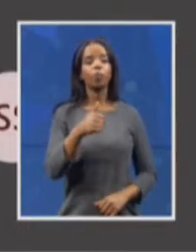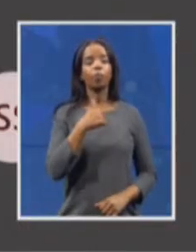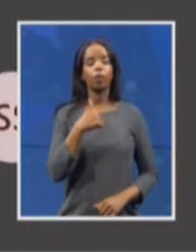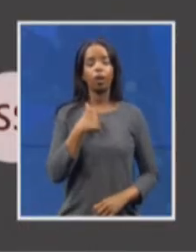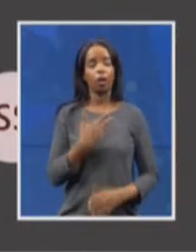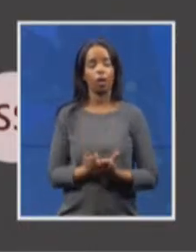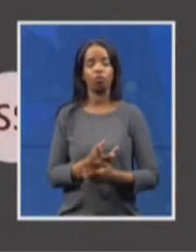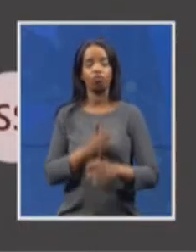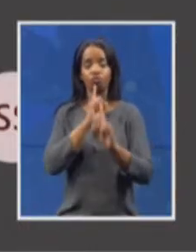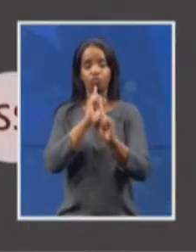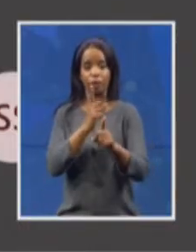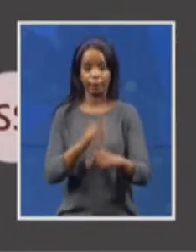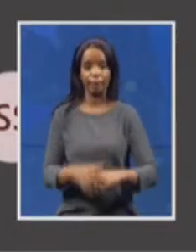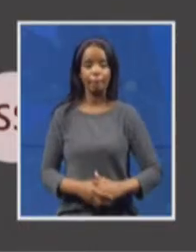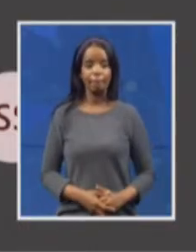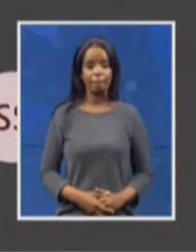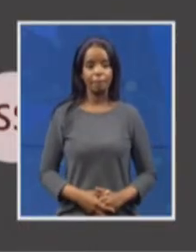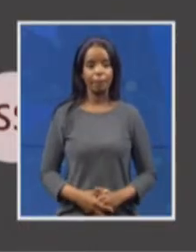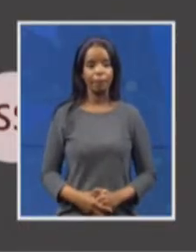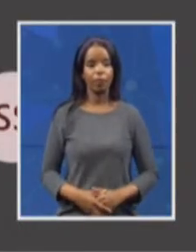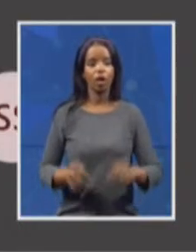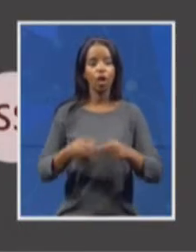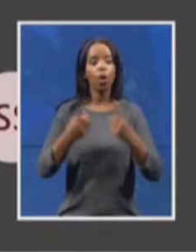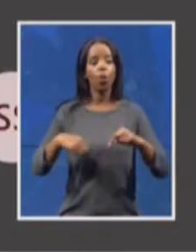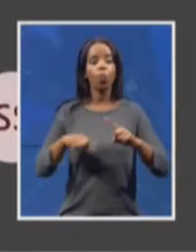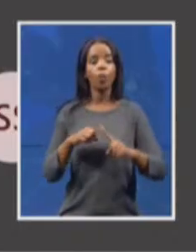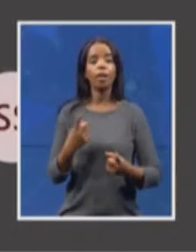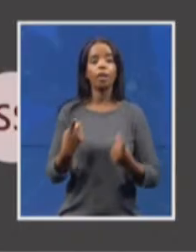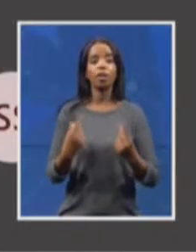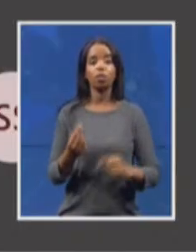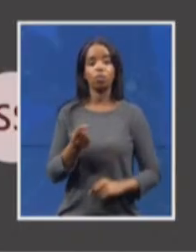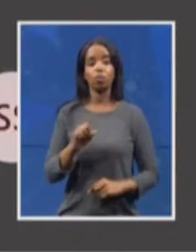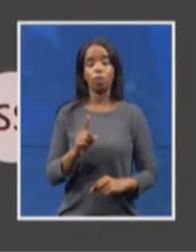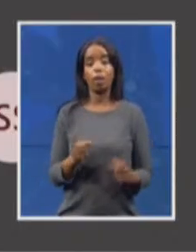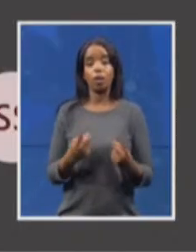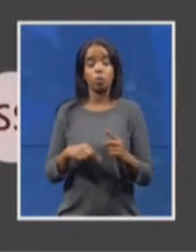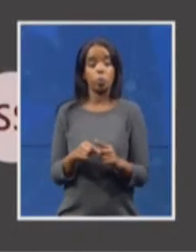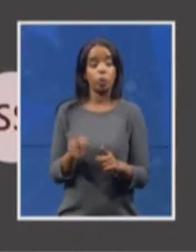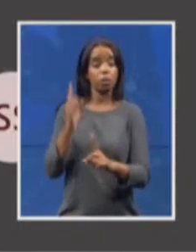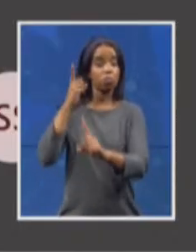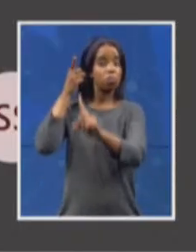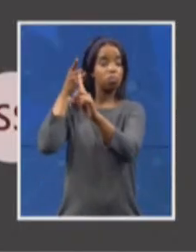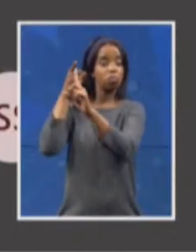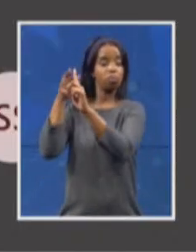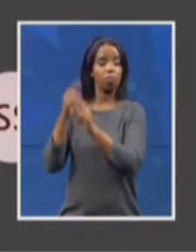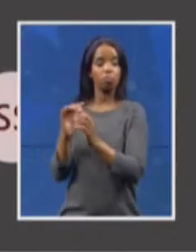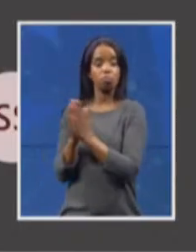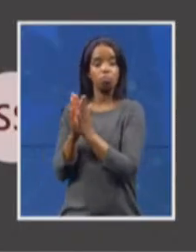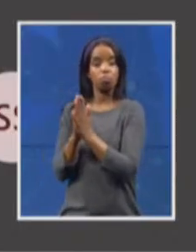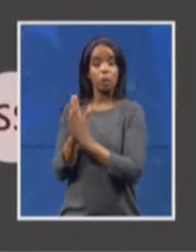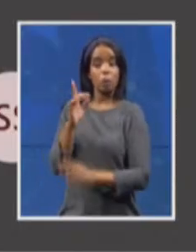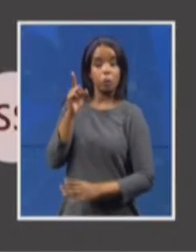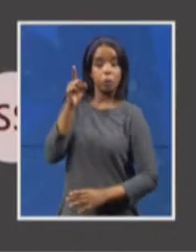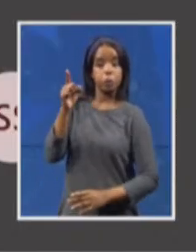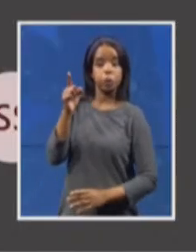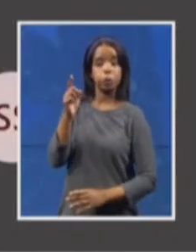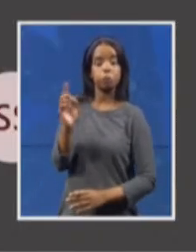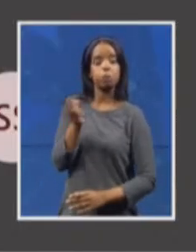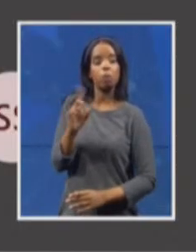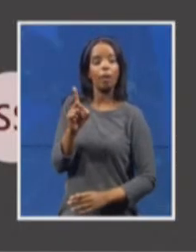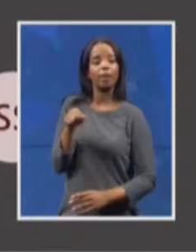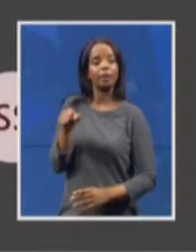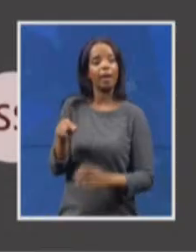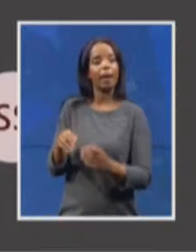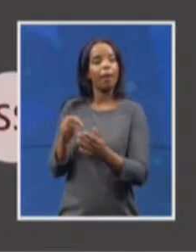intending to approach the market with a request for proposals on the supply of gas to both Ankerlig